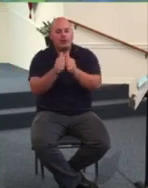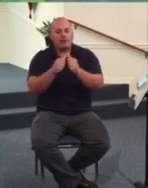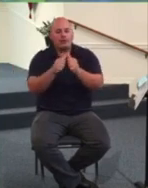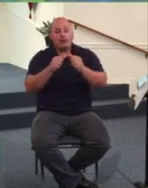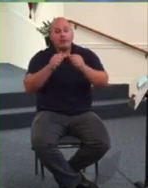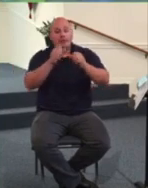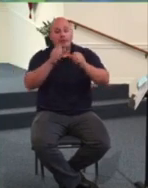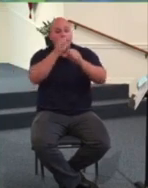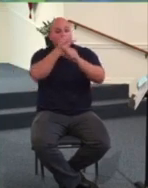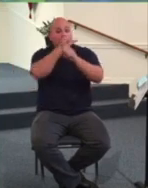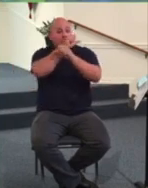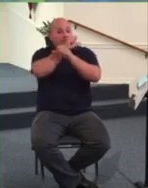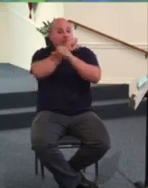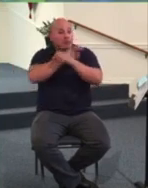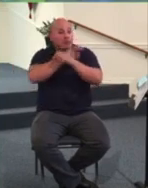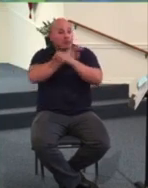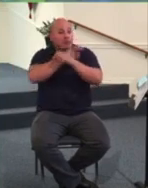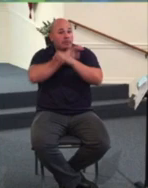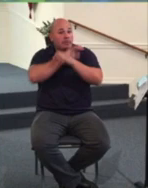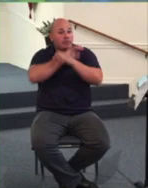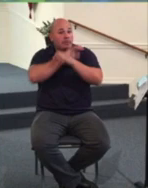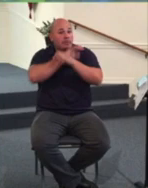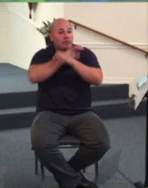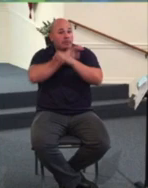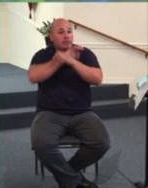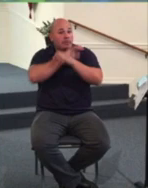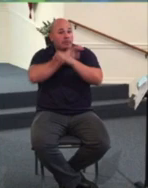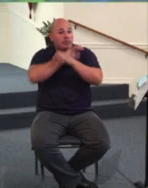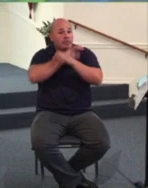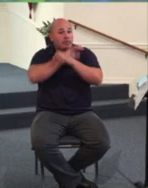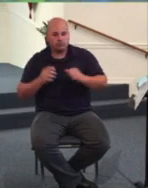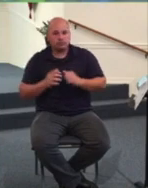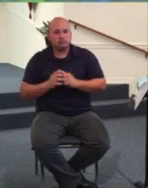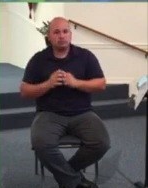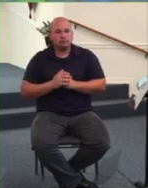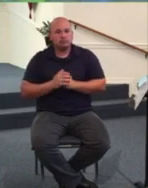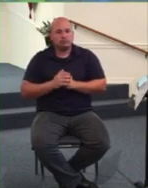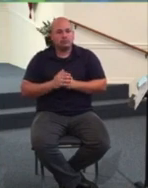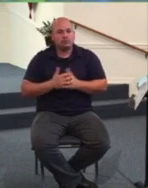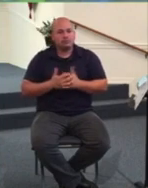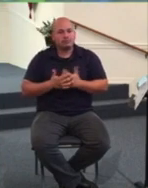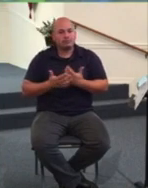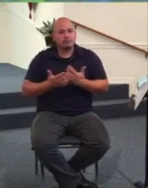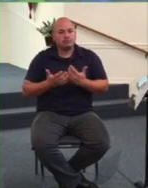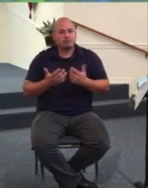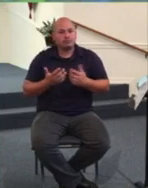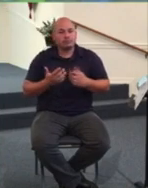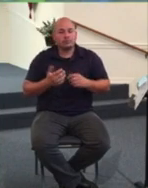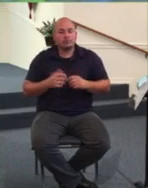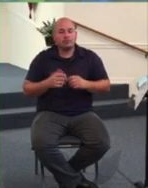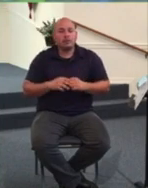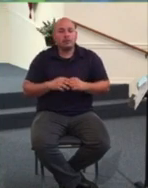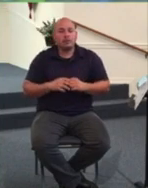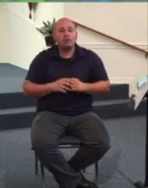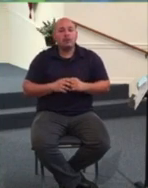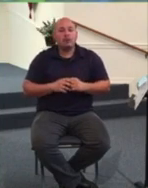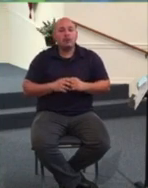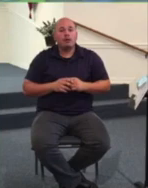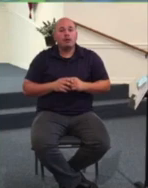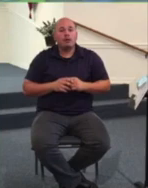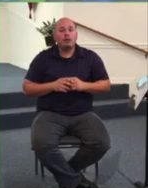26. With these blessings and woes, Jesus surprises us. He reverses the typical status